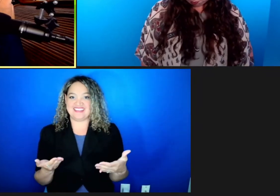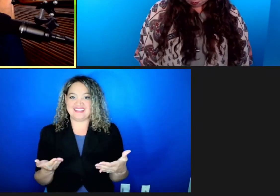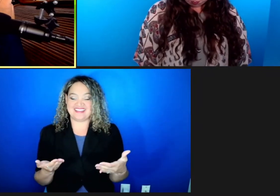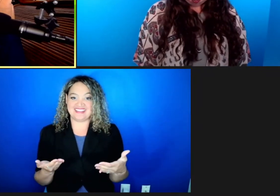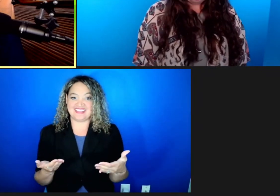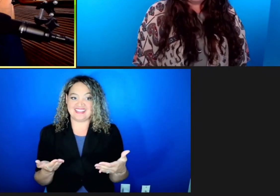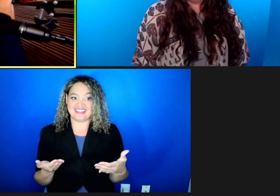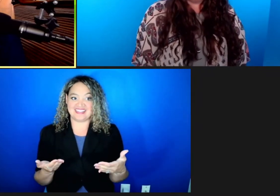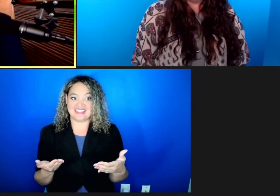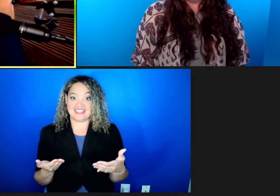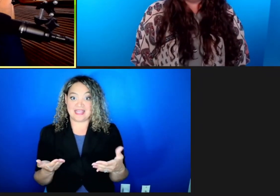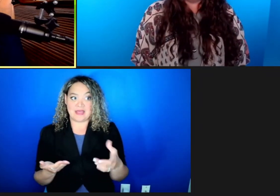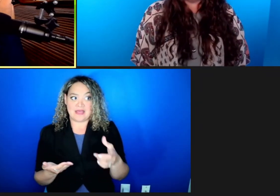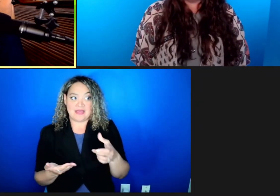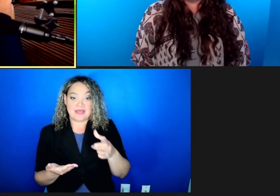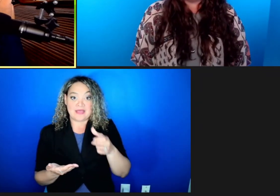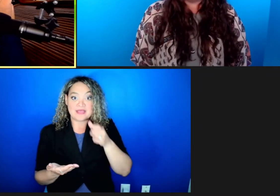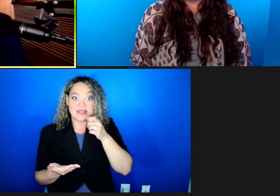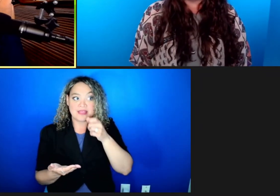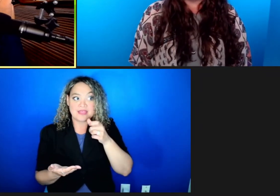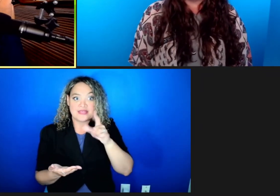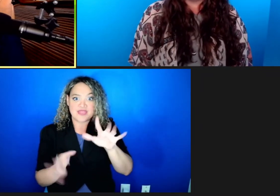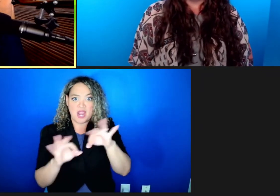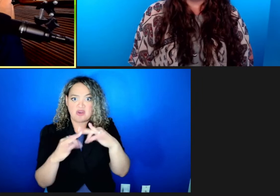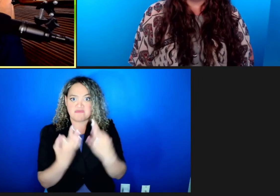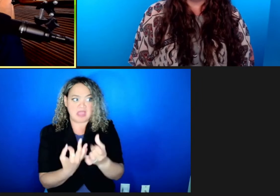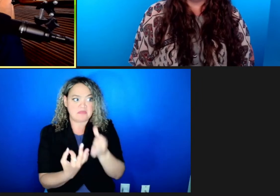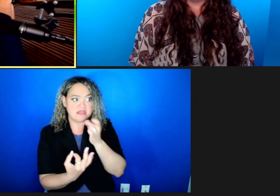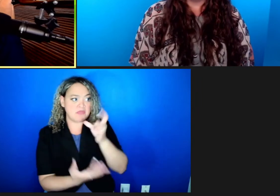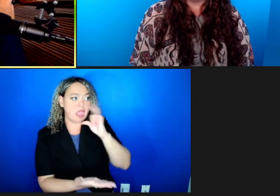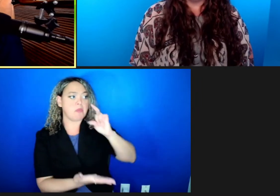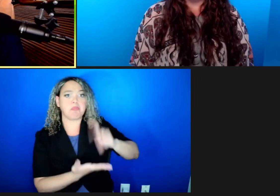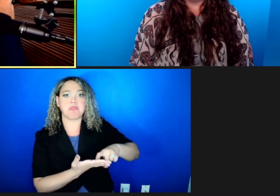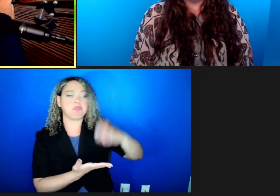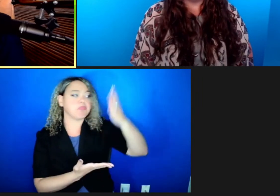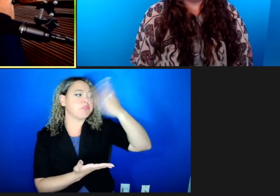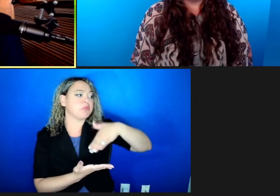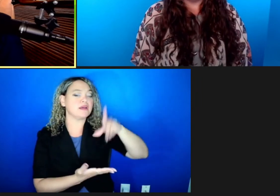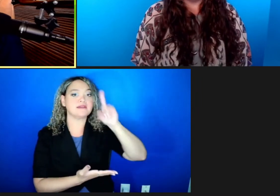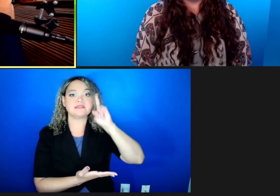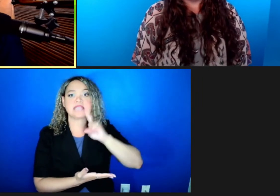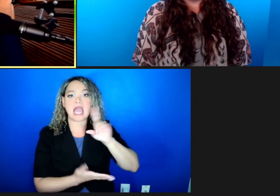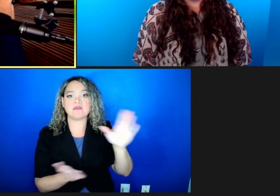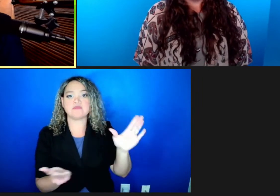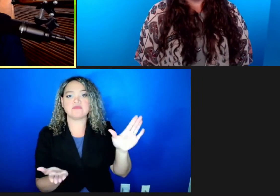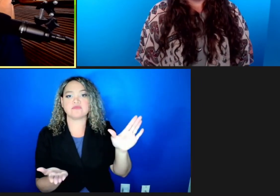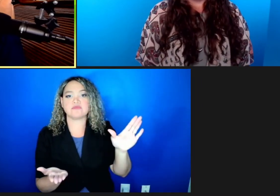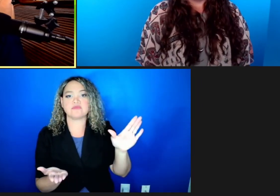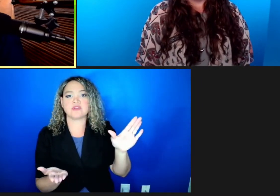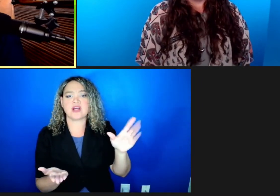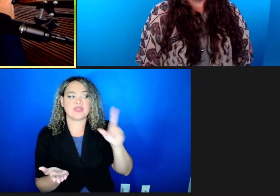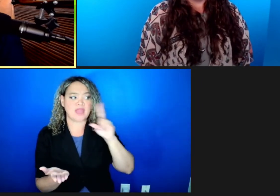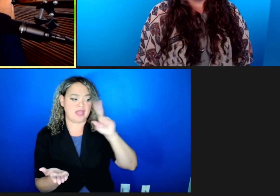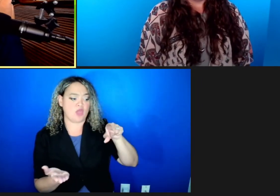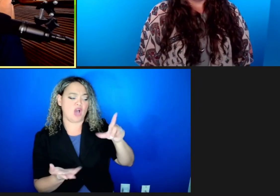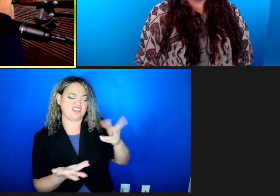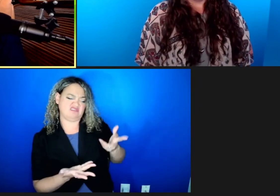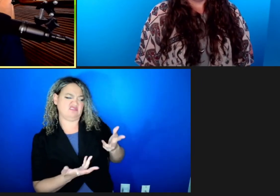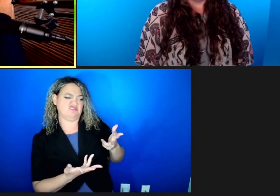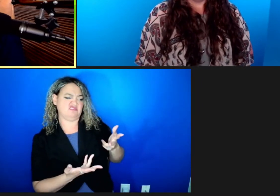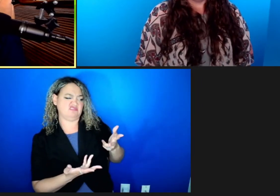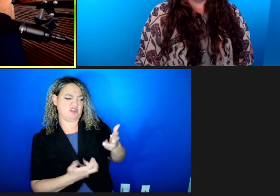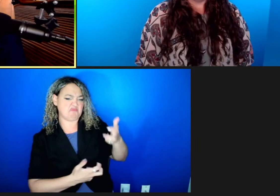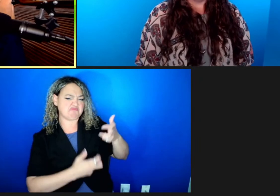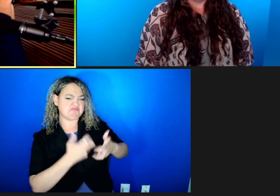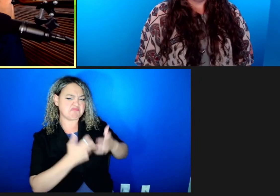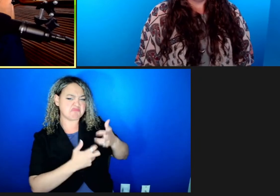even recognized in their family as being deaf because it was looked upon as, a problem. And so we